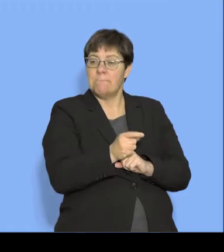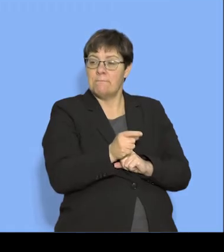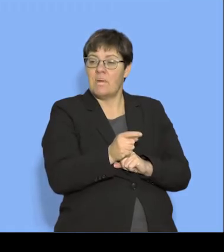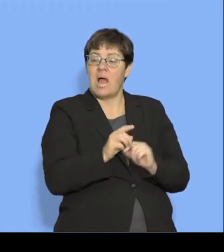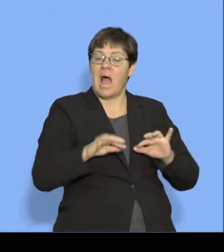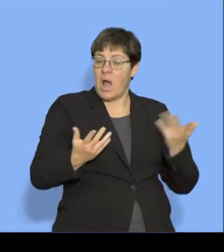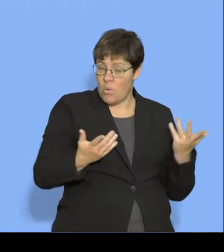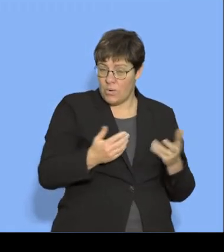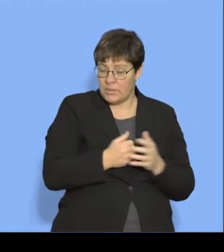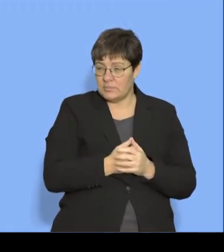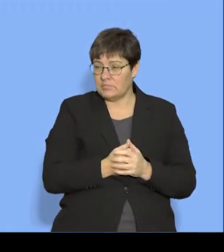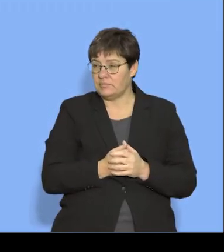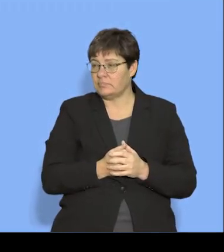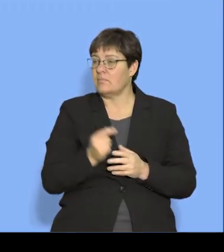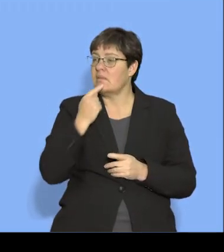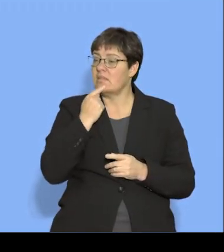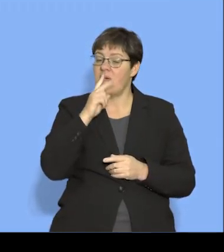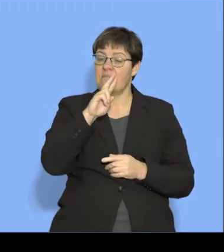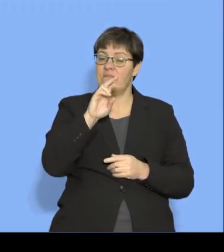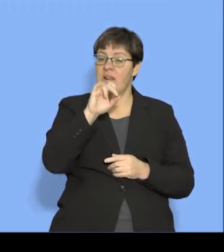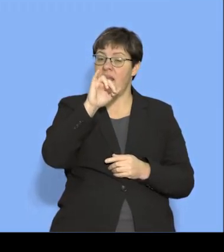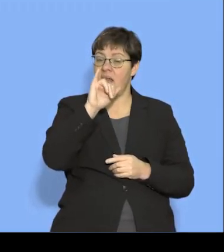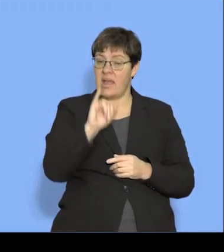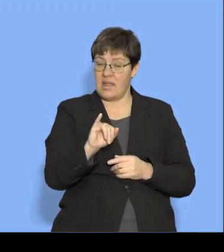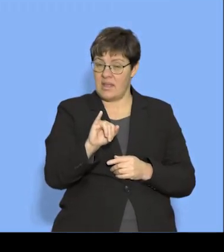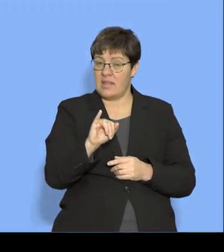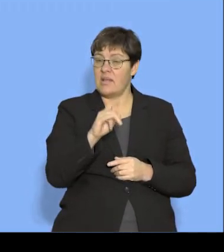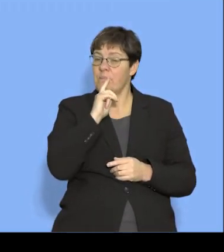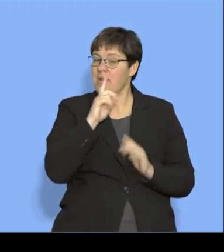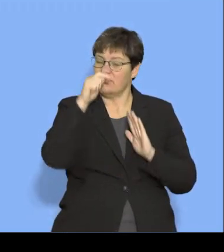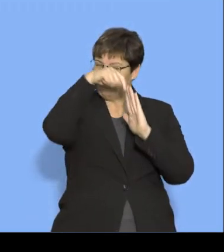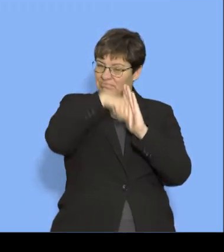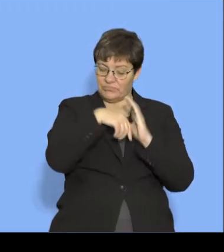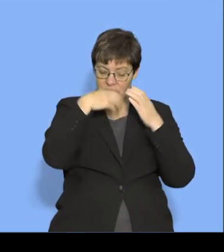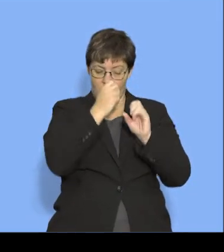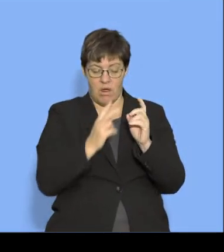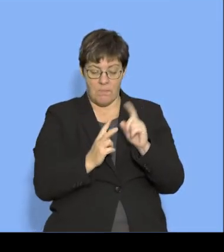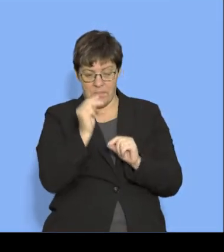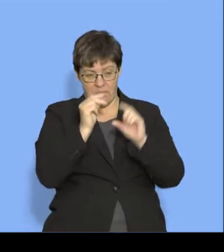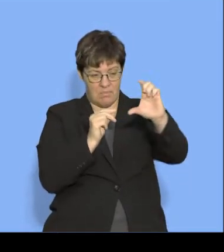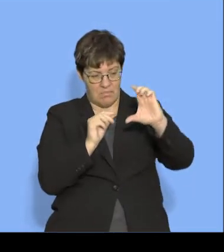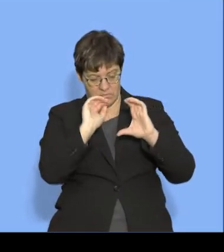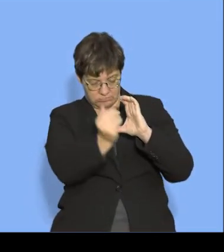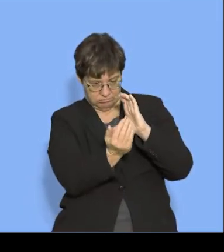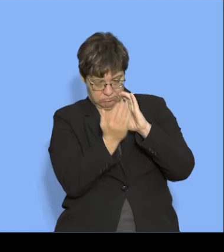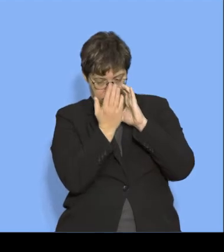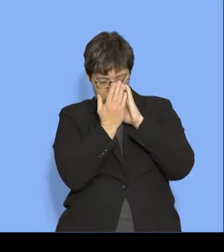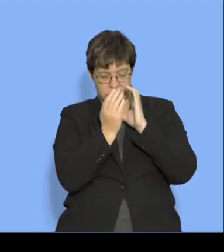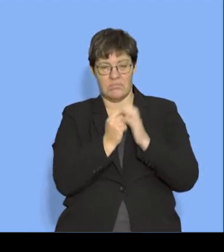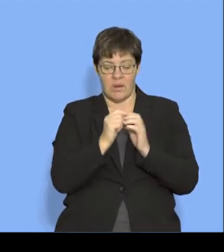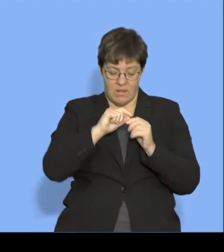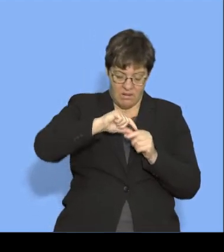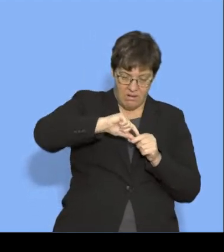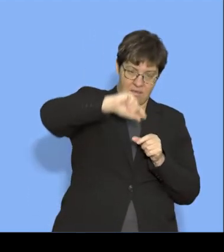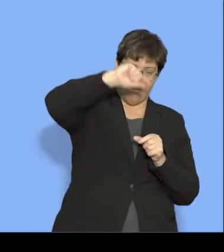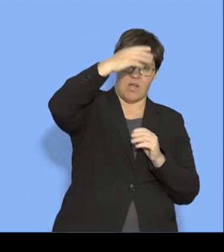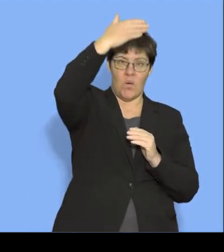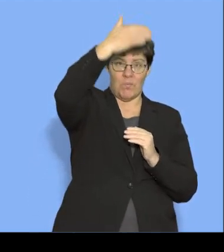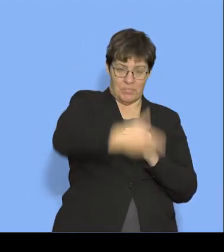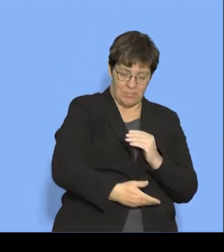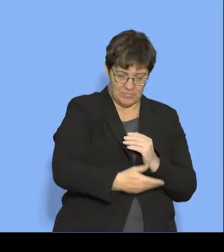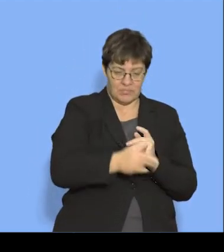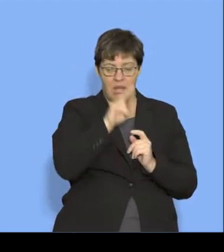absorption in the following ways. So when we talk about the villi, here's a detailed view through that, showing a longitudinal section through